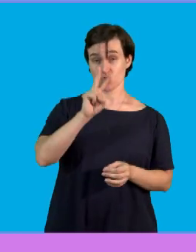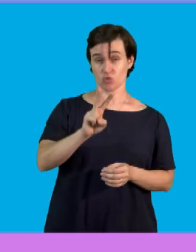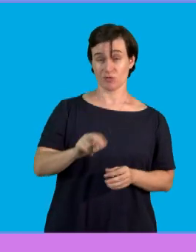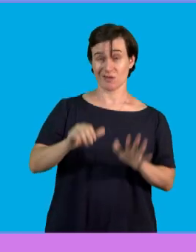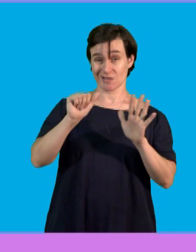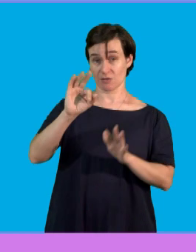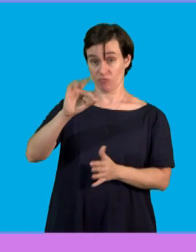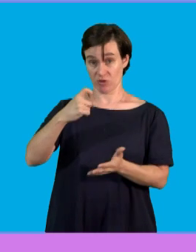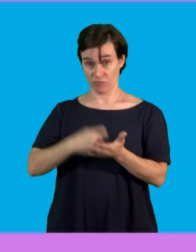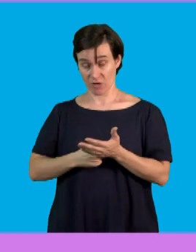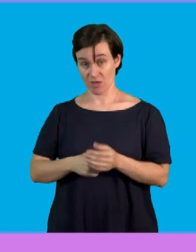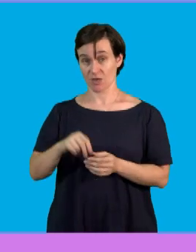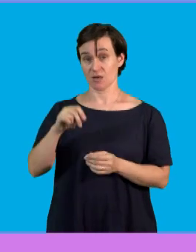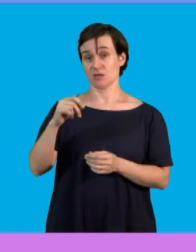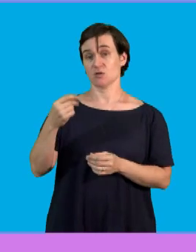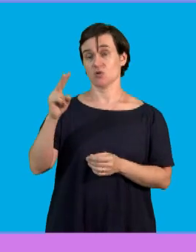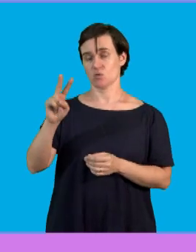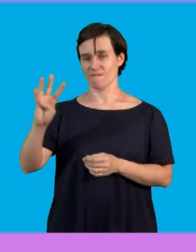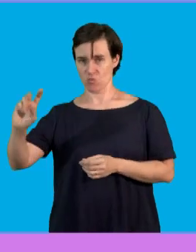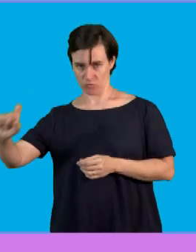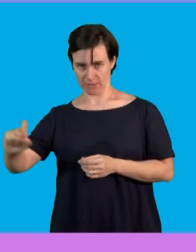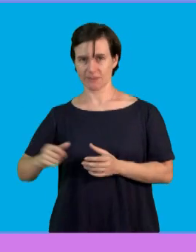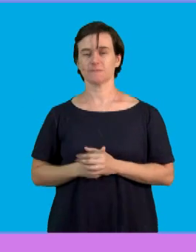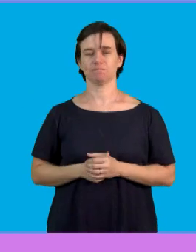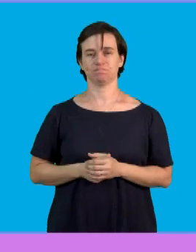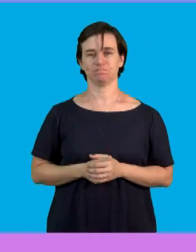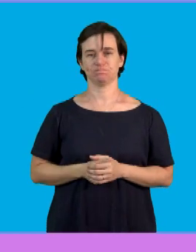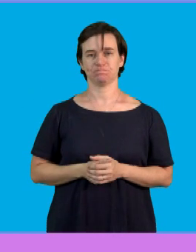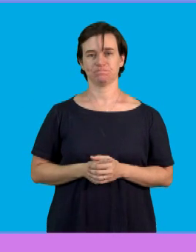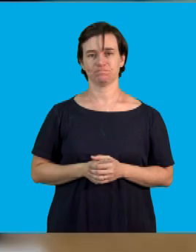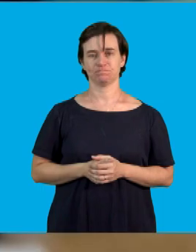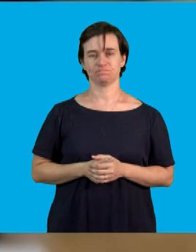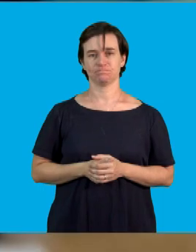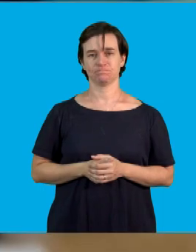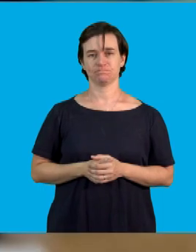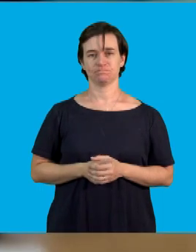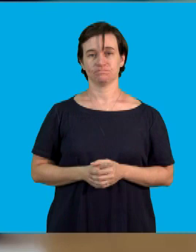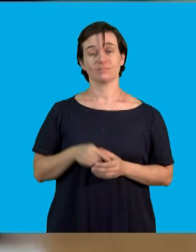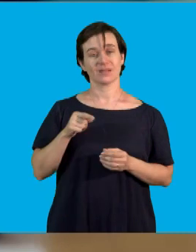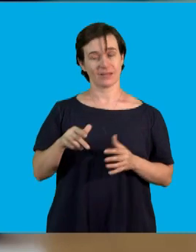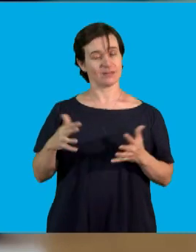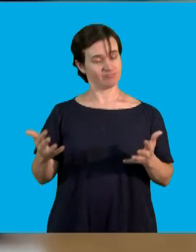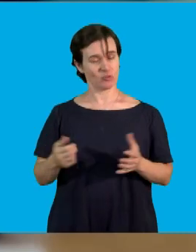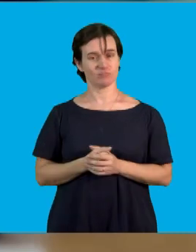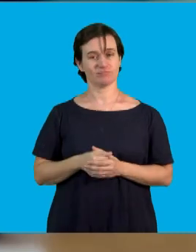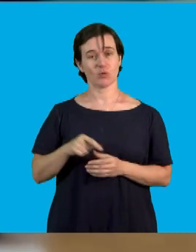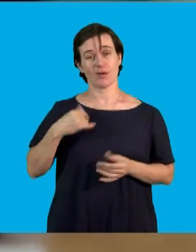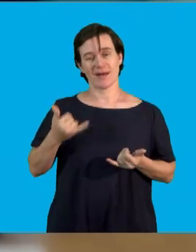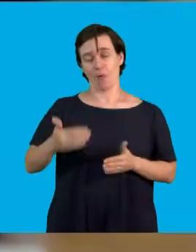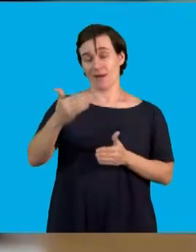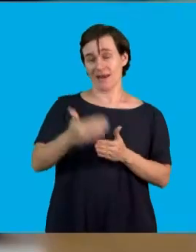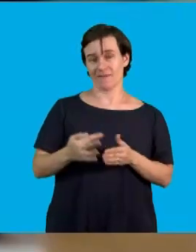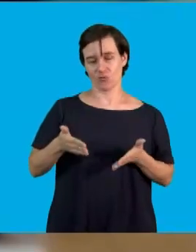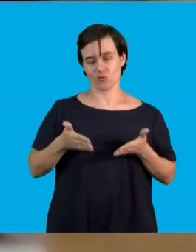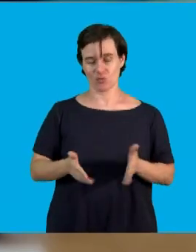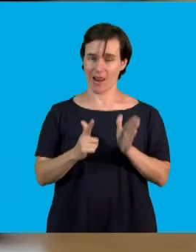7,263 rand 24 cents. Right, so now that's it. We have come to the end of